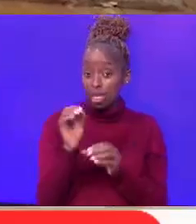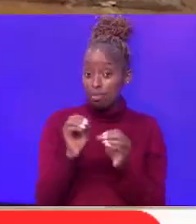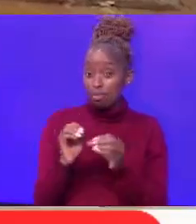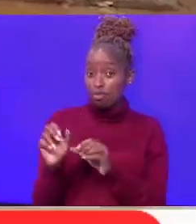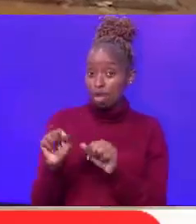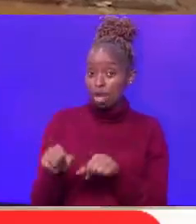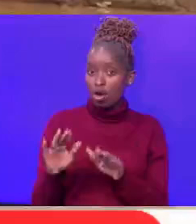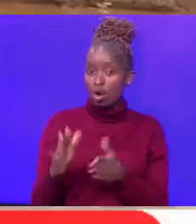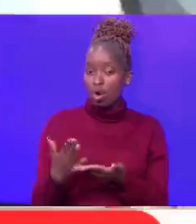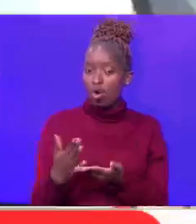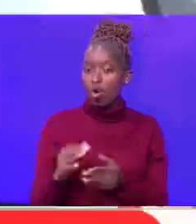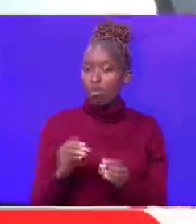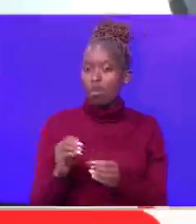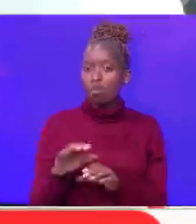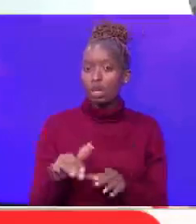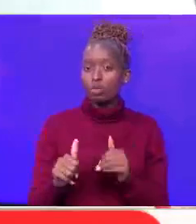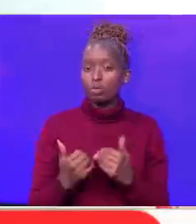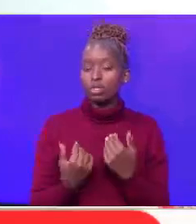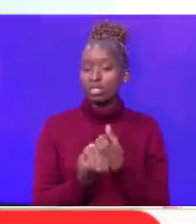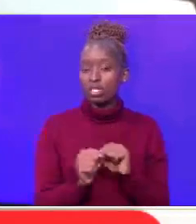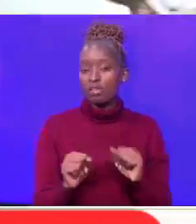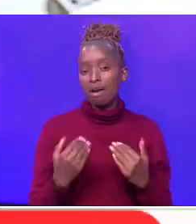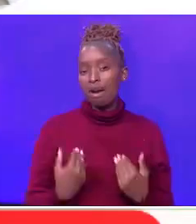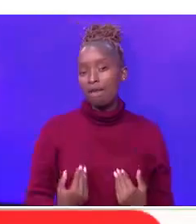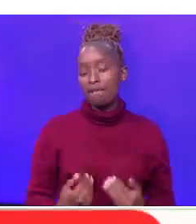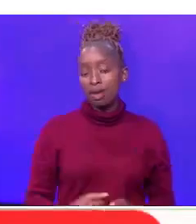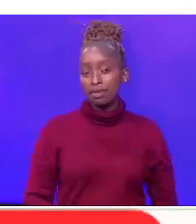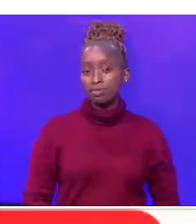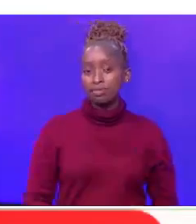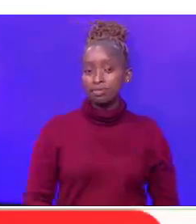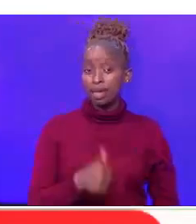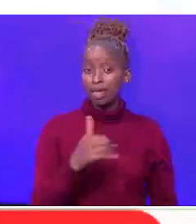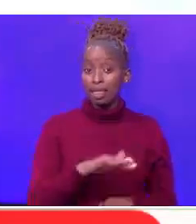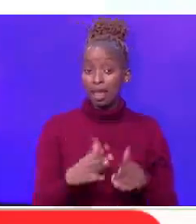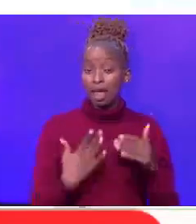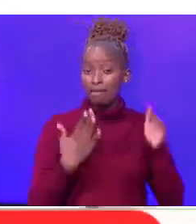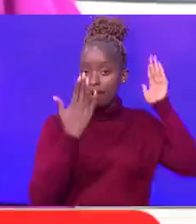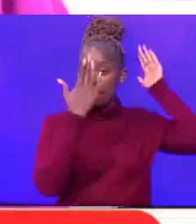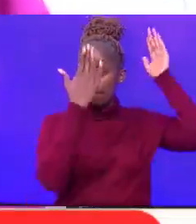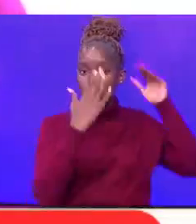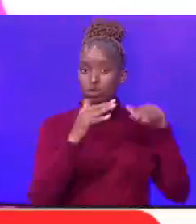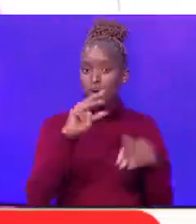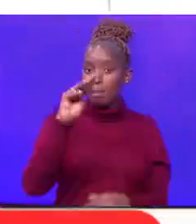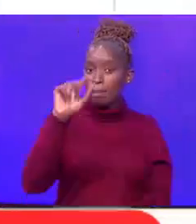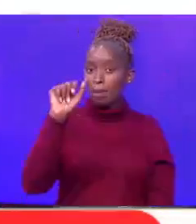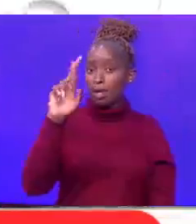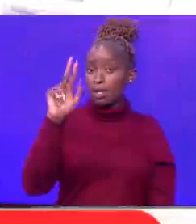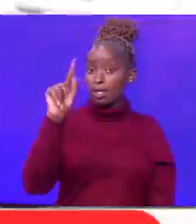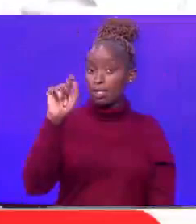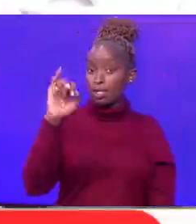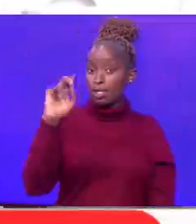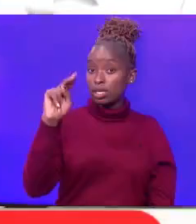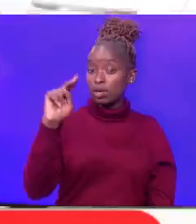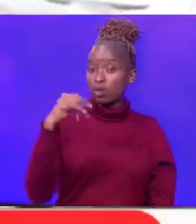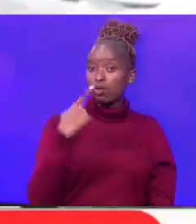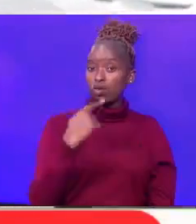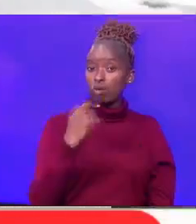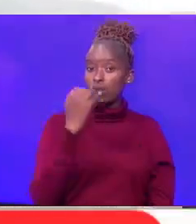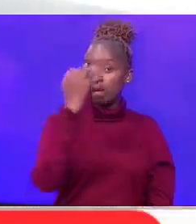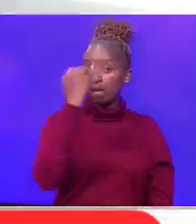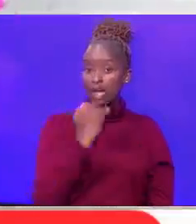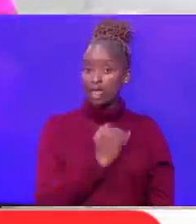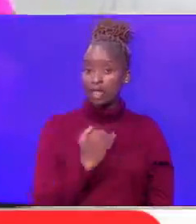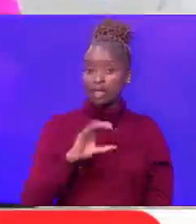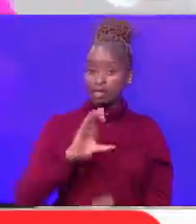maybe evacuate to safer grounds. Elsewhere, Archbishop Martin Kivuva of Mombasa Catholic Church urged the government to consider